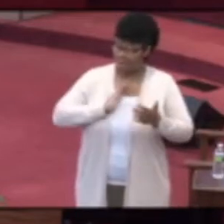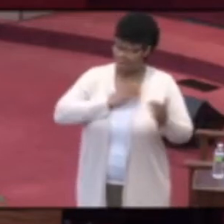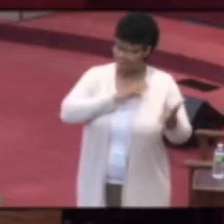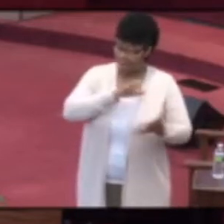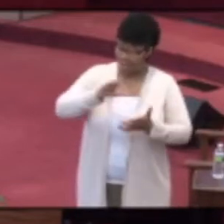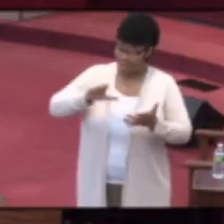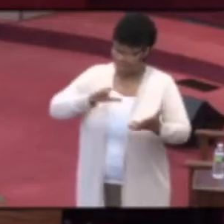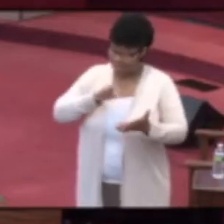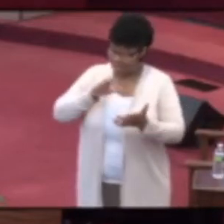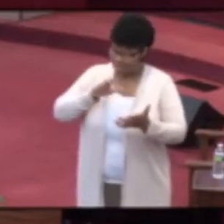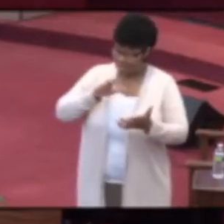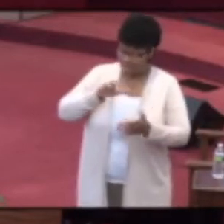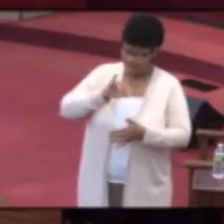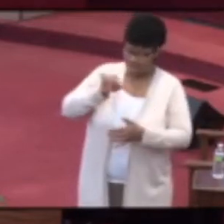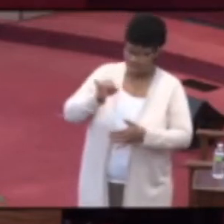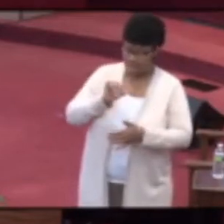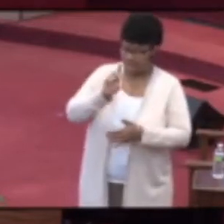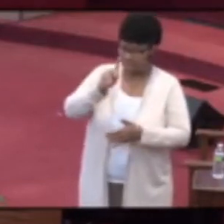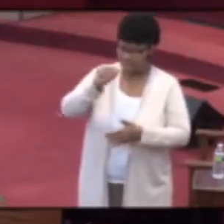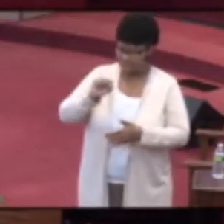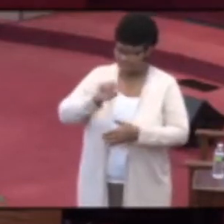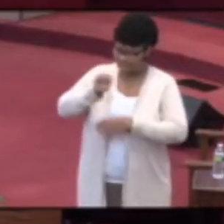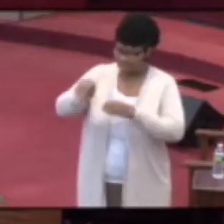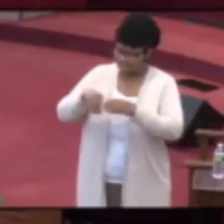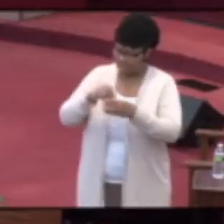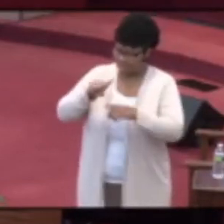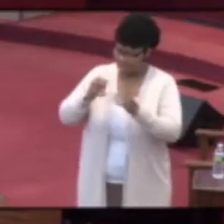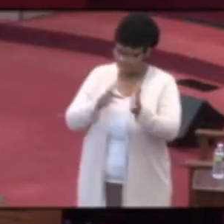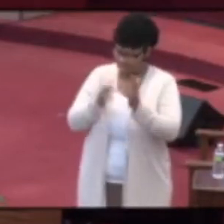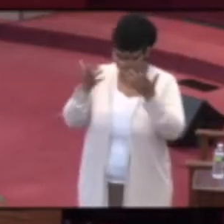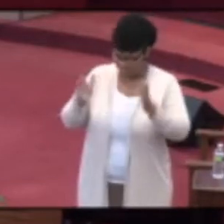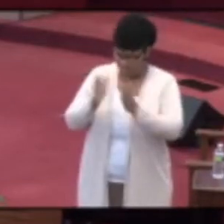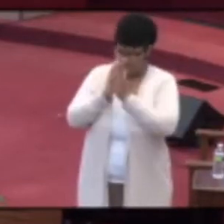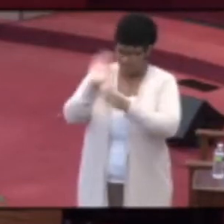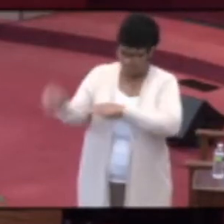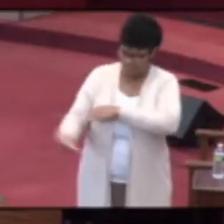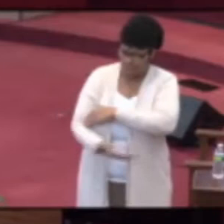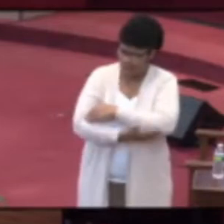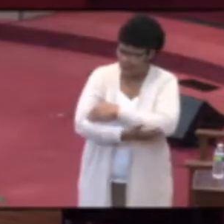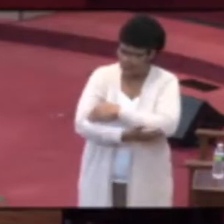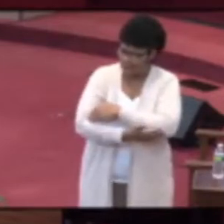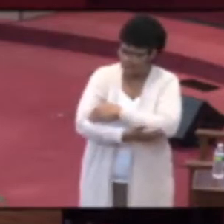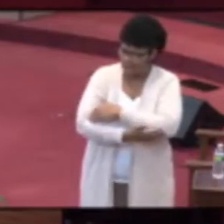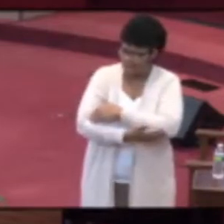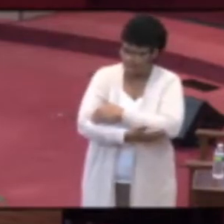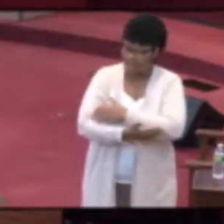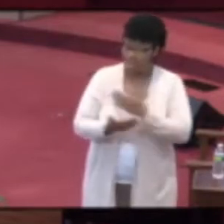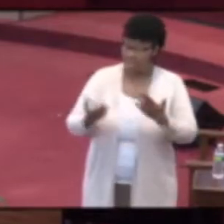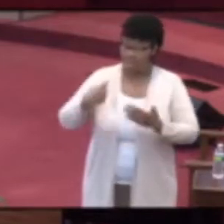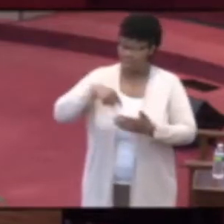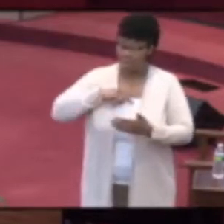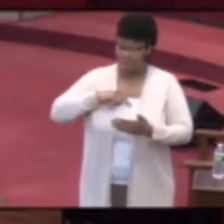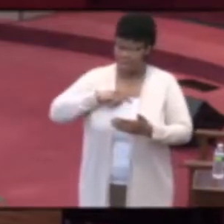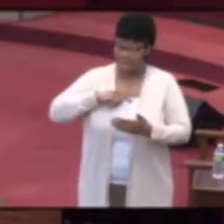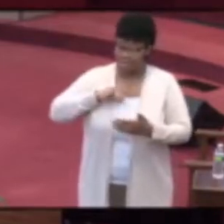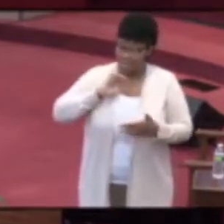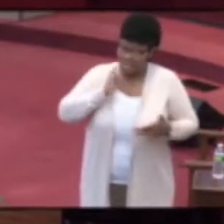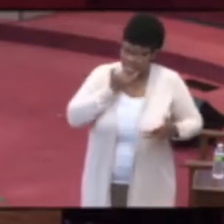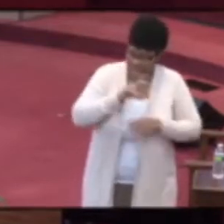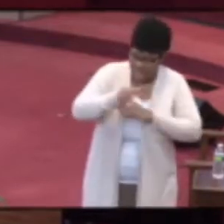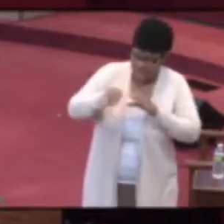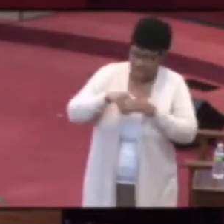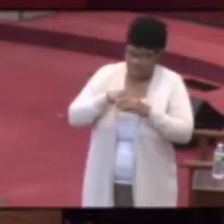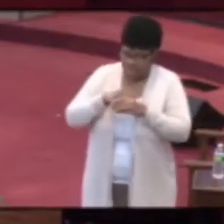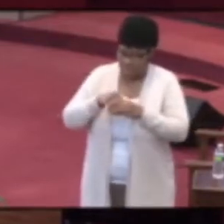when Judas ends up in the ranks after an all-night mountainside prayer session is because we mistakenly